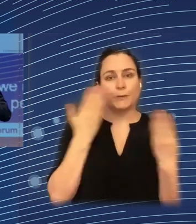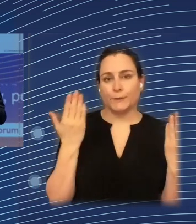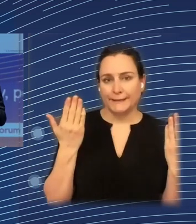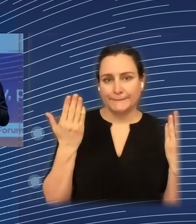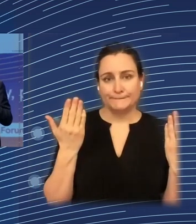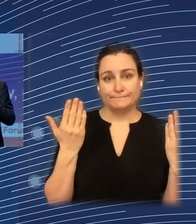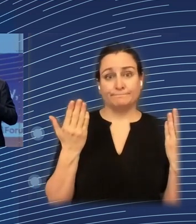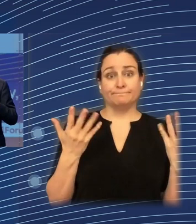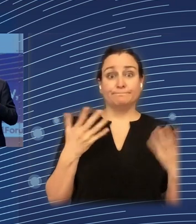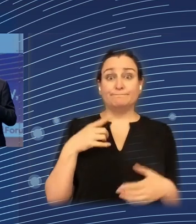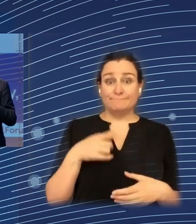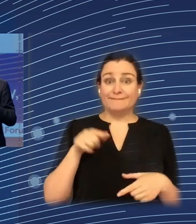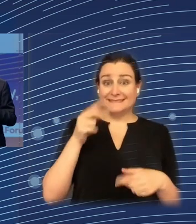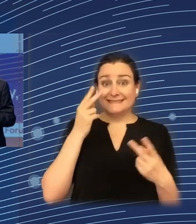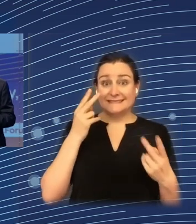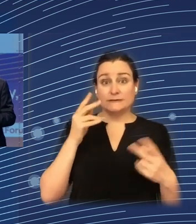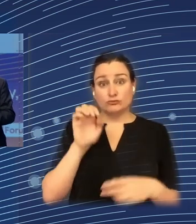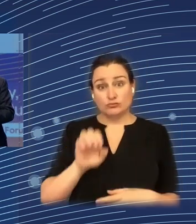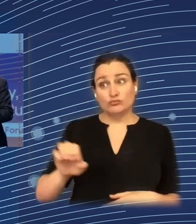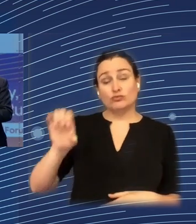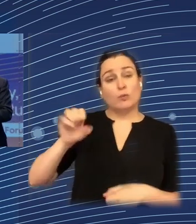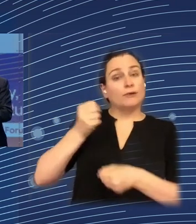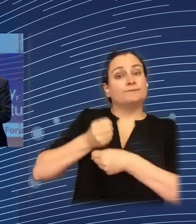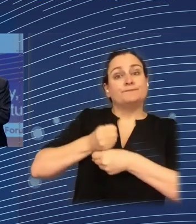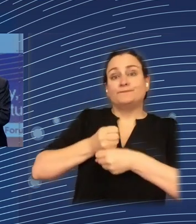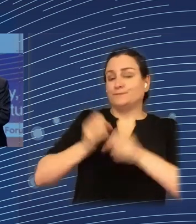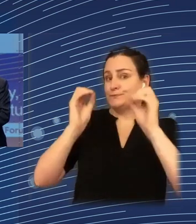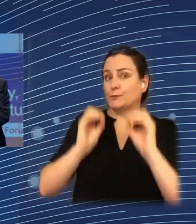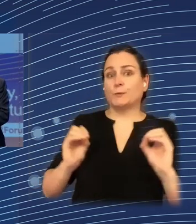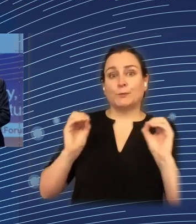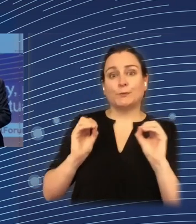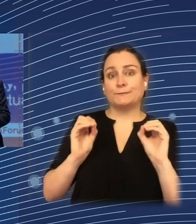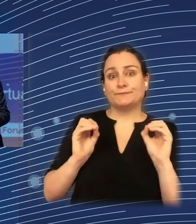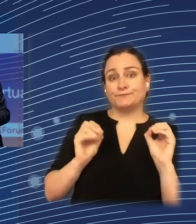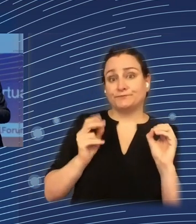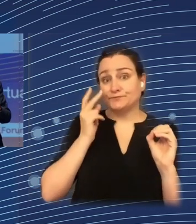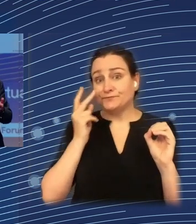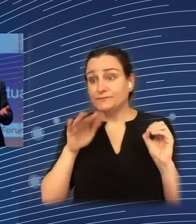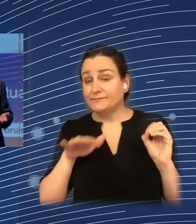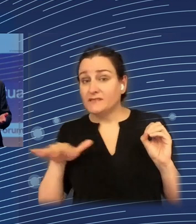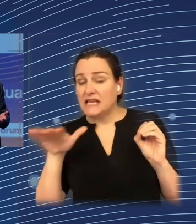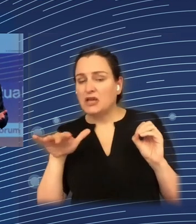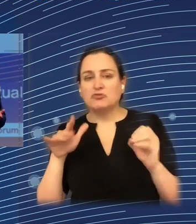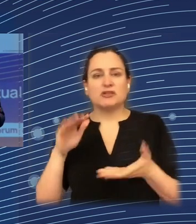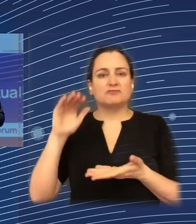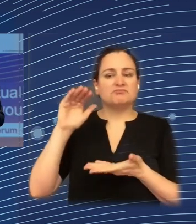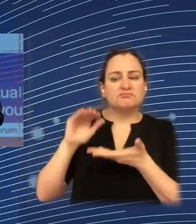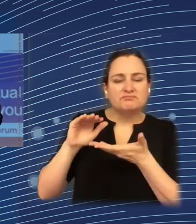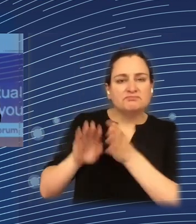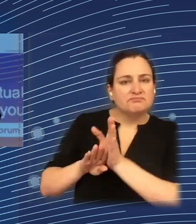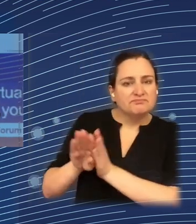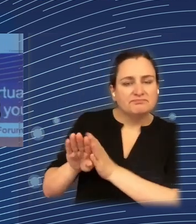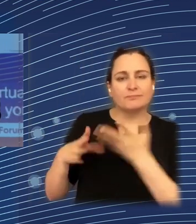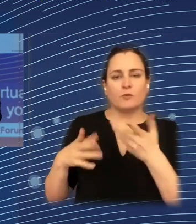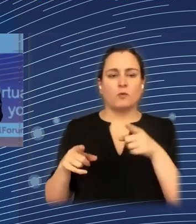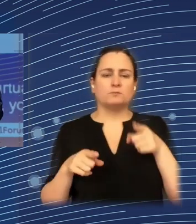virtually everywhere in Europe. You can find it in the less developed regions, can have it in intermediate regions, and you can also